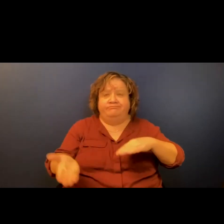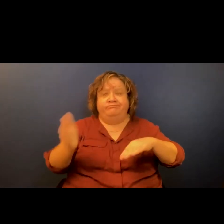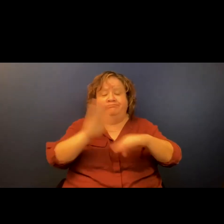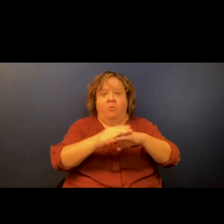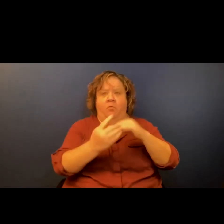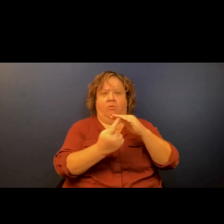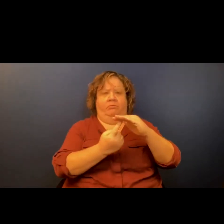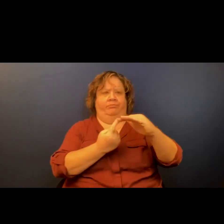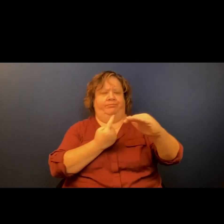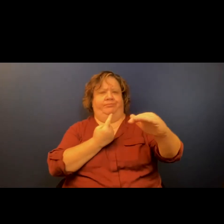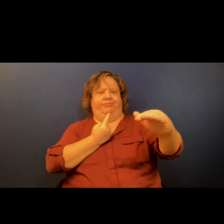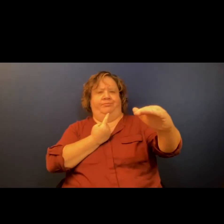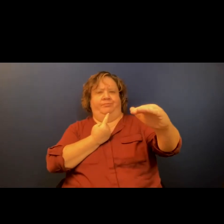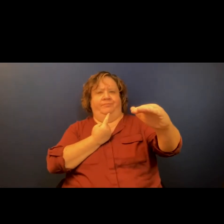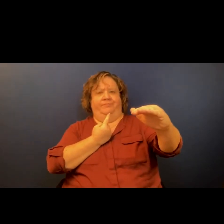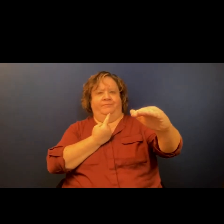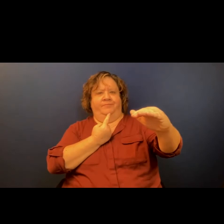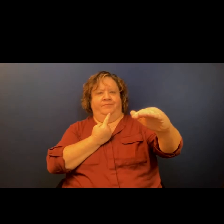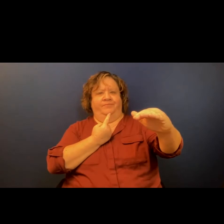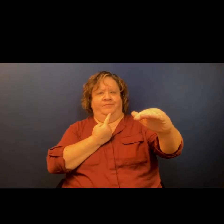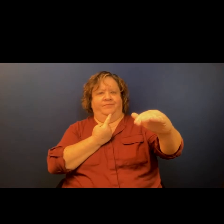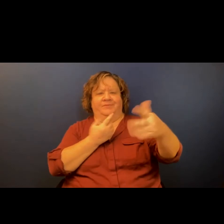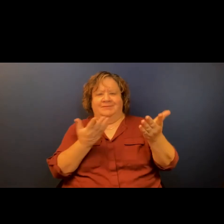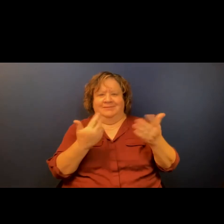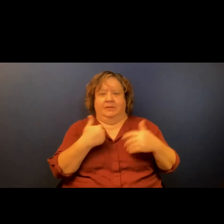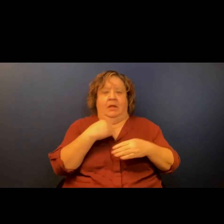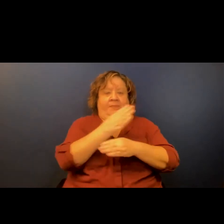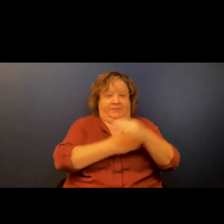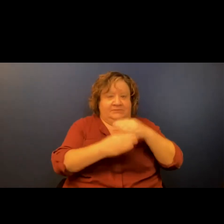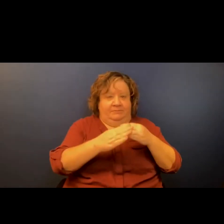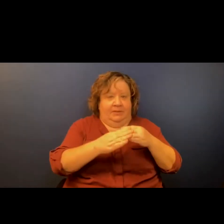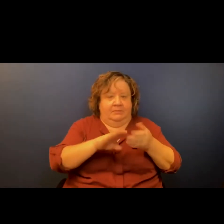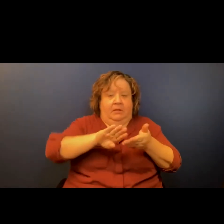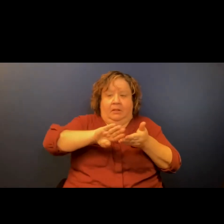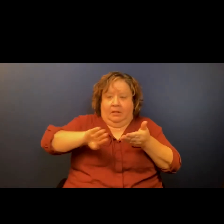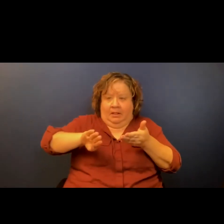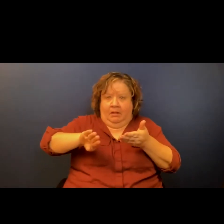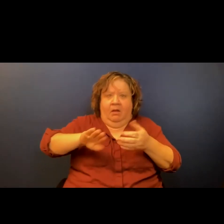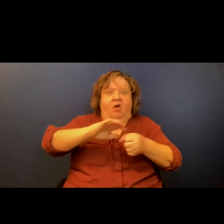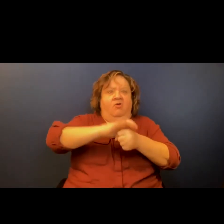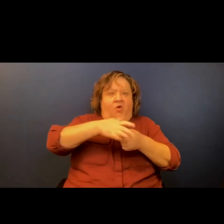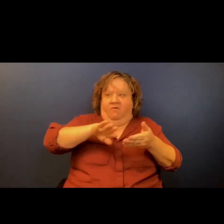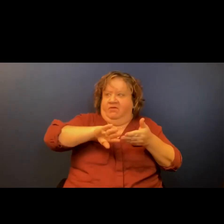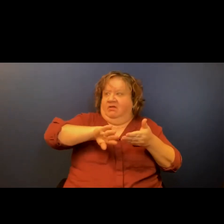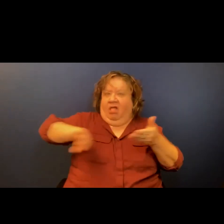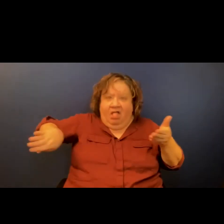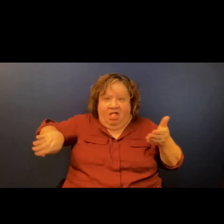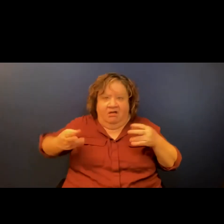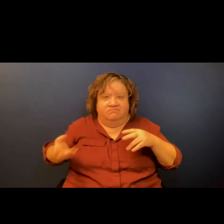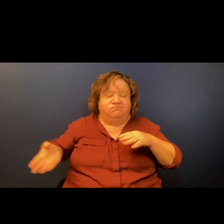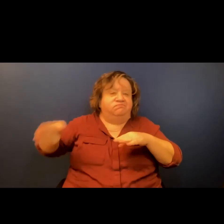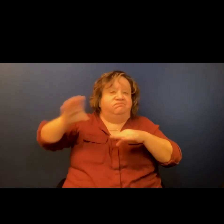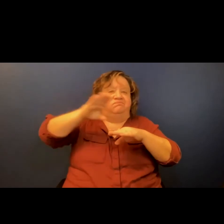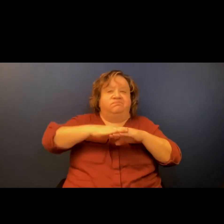with all this pandemic stuff going on. And the technology that this